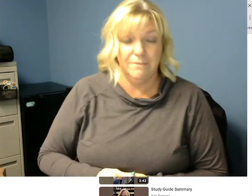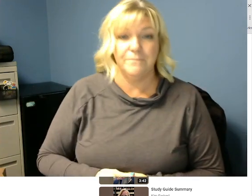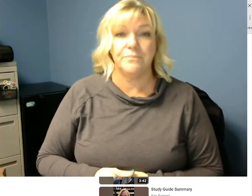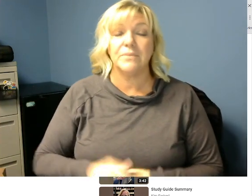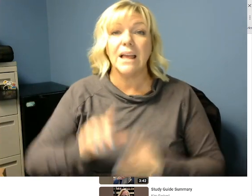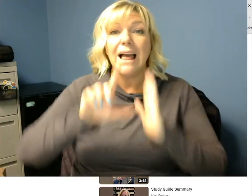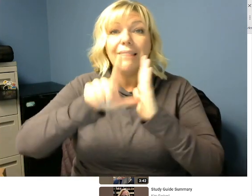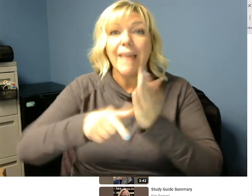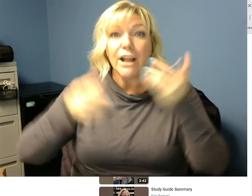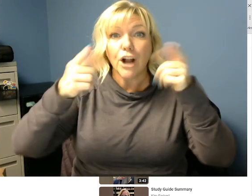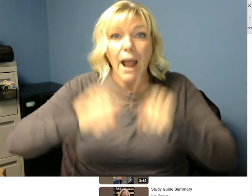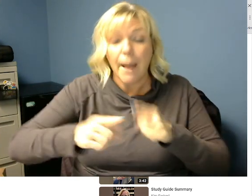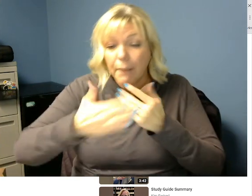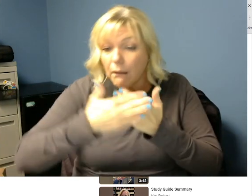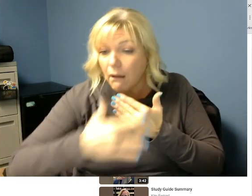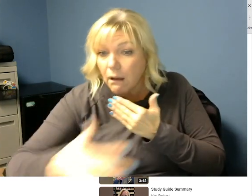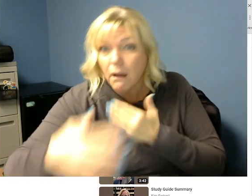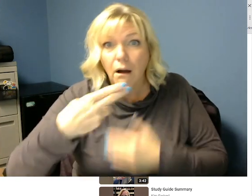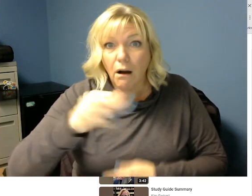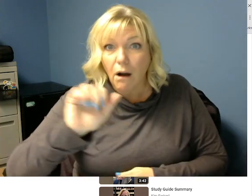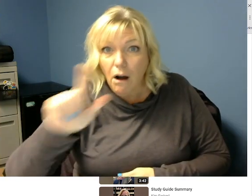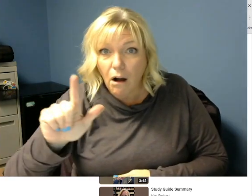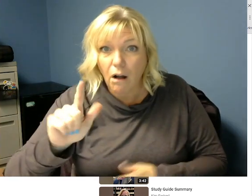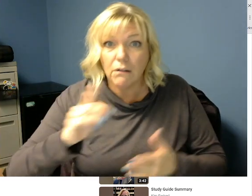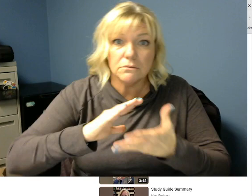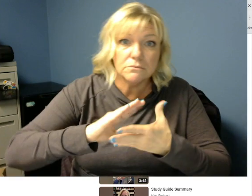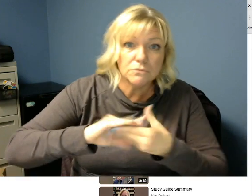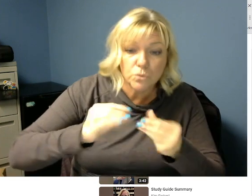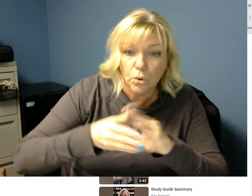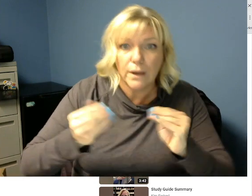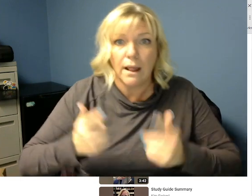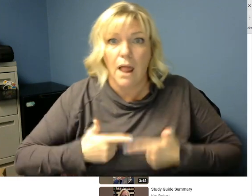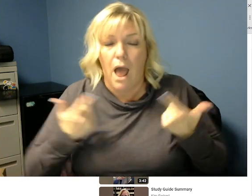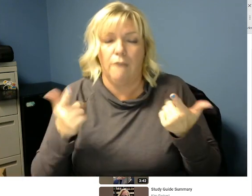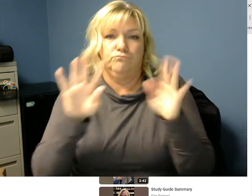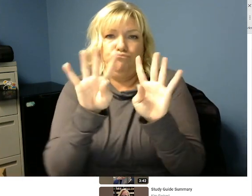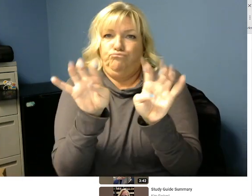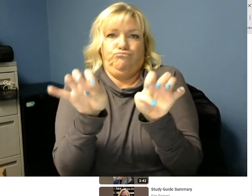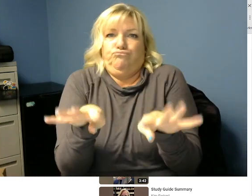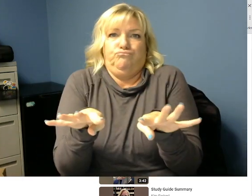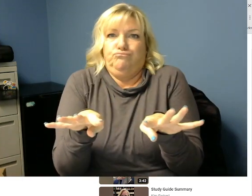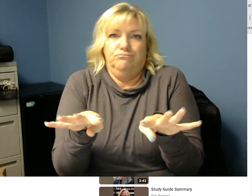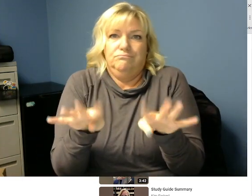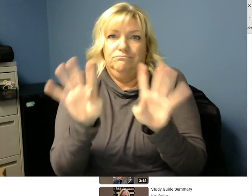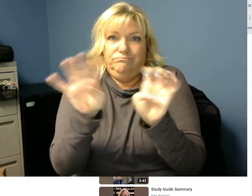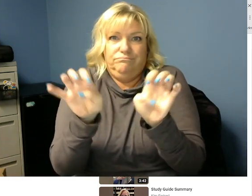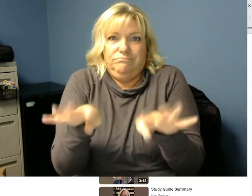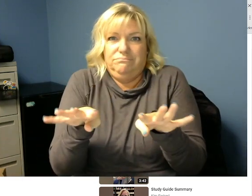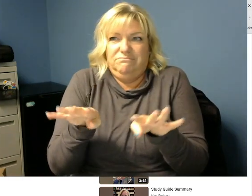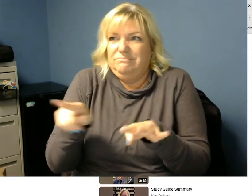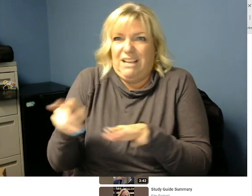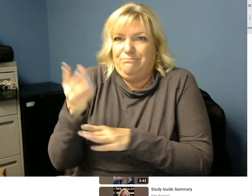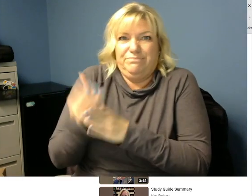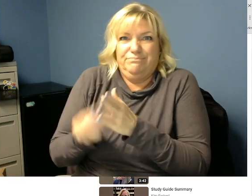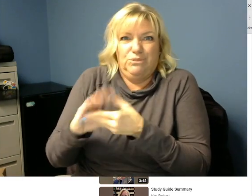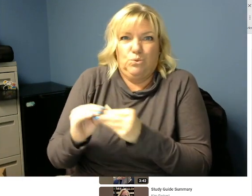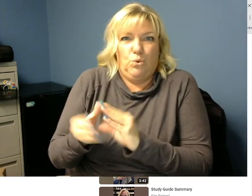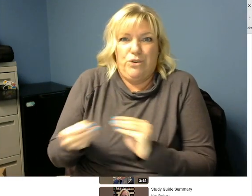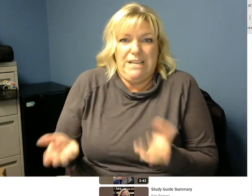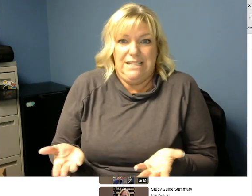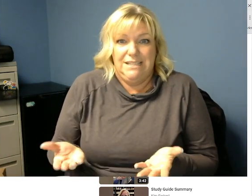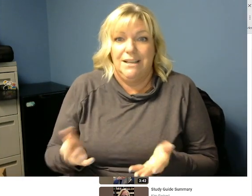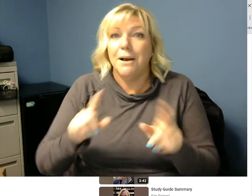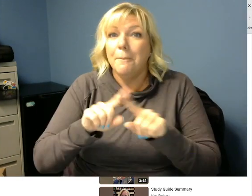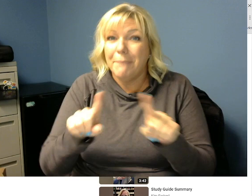shows up in the colonial record in this case, which again speaks to something that you saw at the start of this module with the Midwife's Tale video,